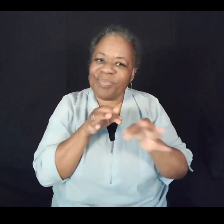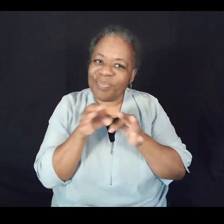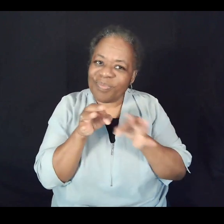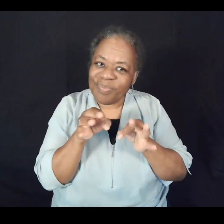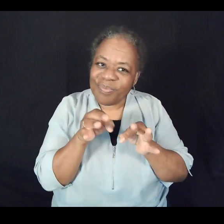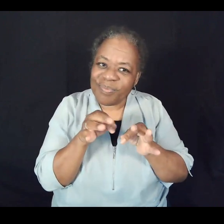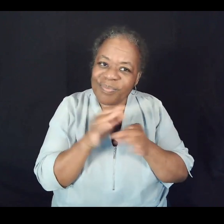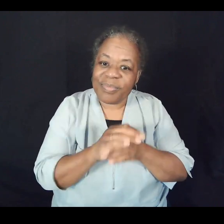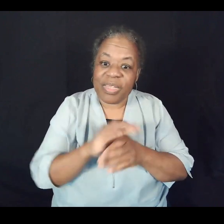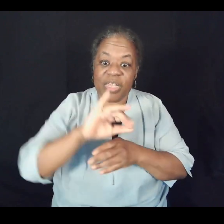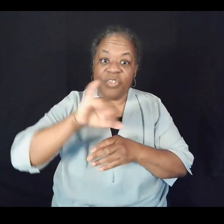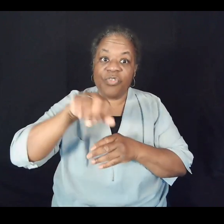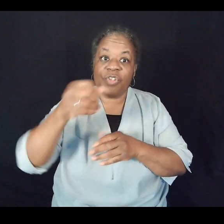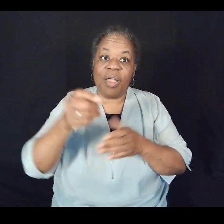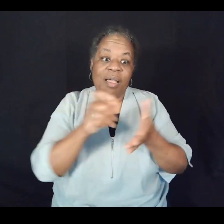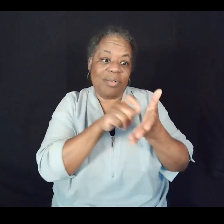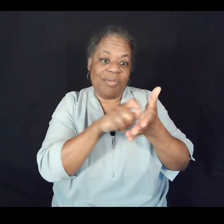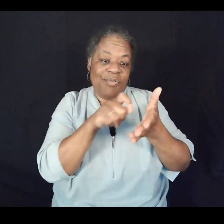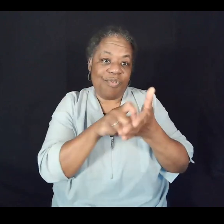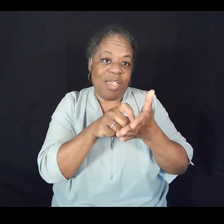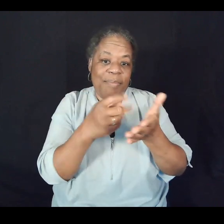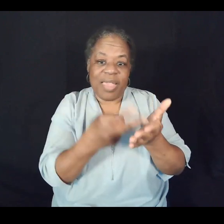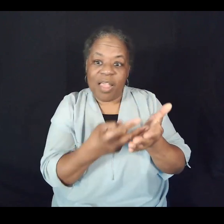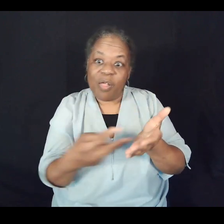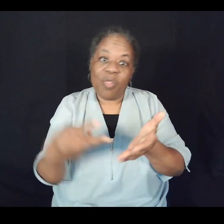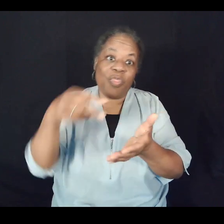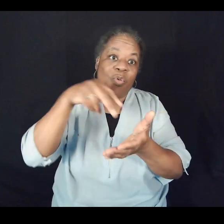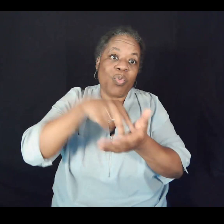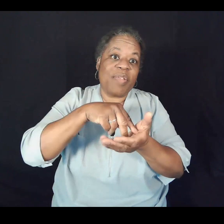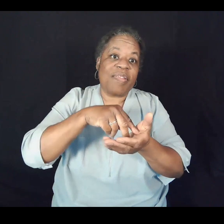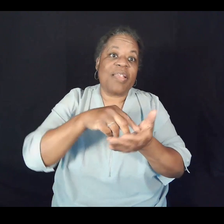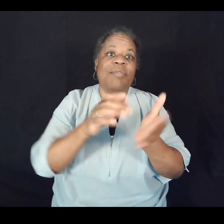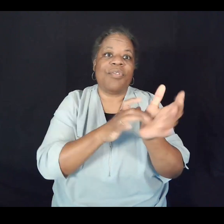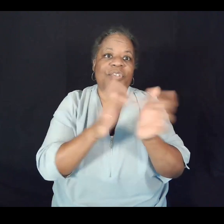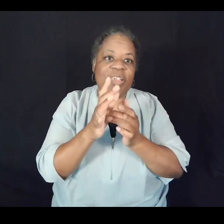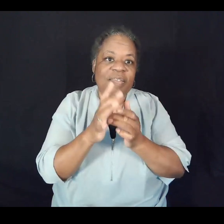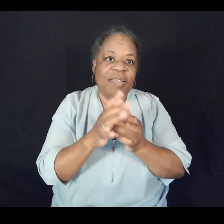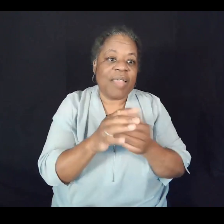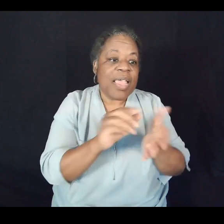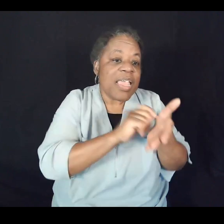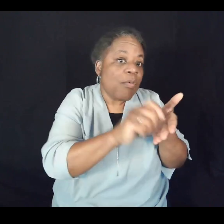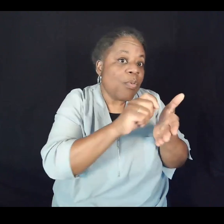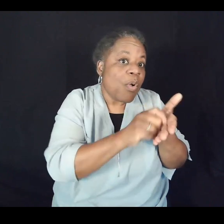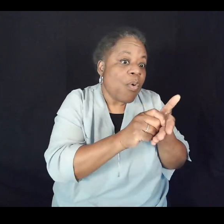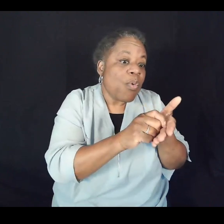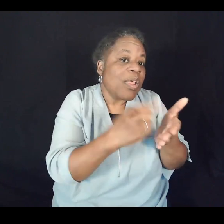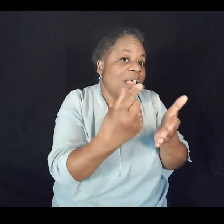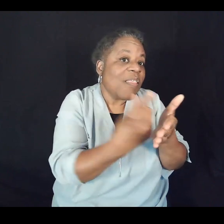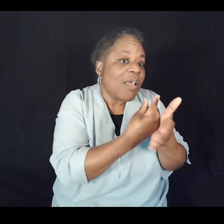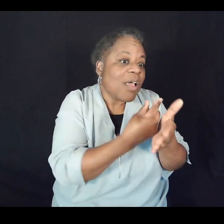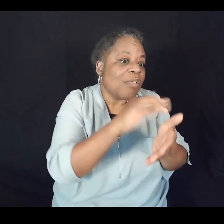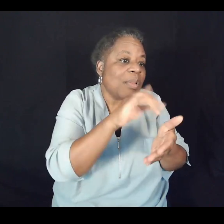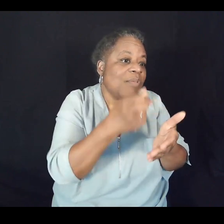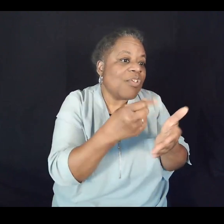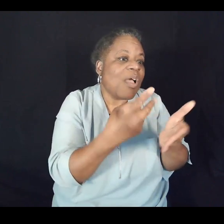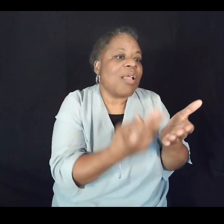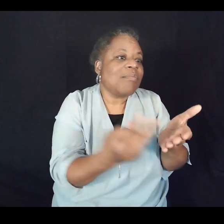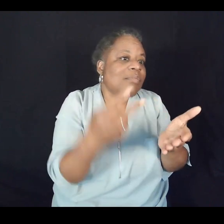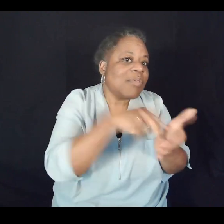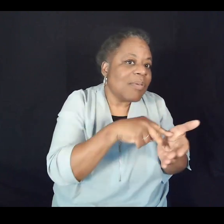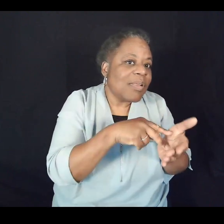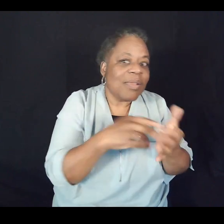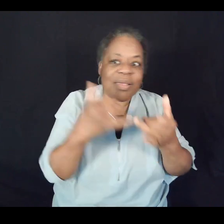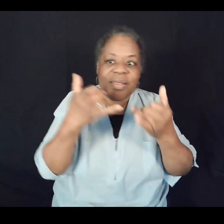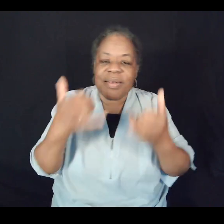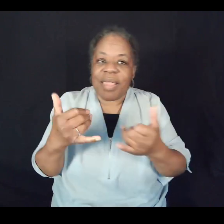John is describing the risen Jesus. And he wrote about the resurrection in the Gospel of John. And now he's writing in this new genre, this